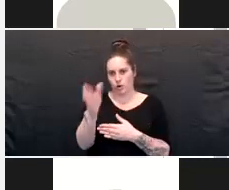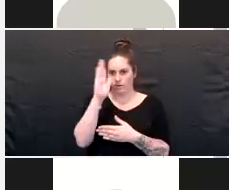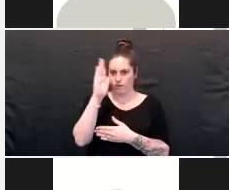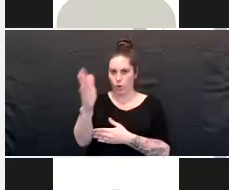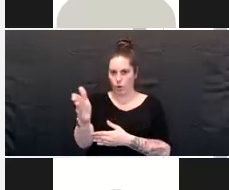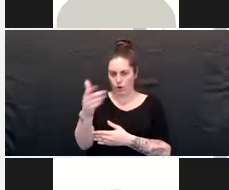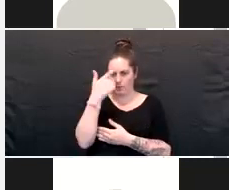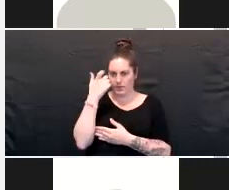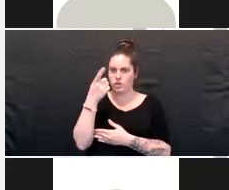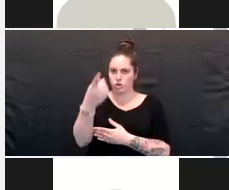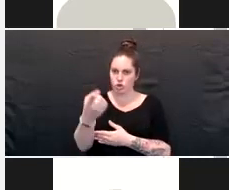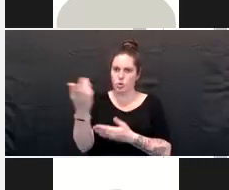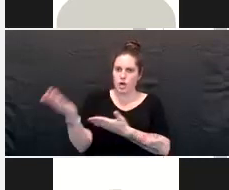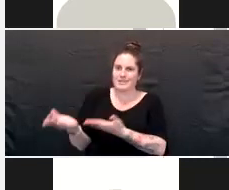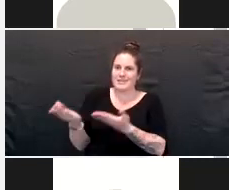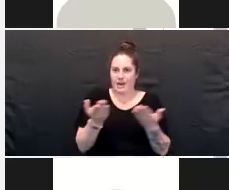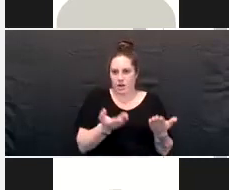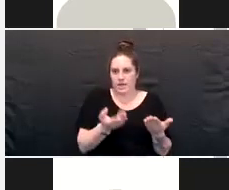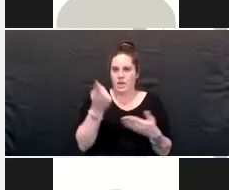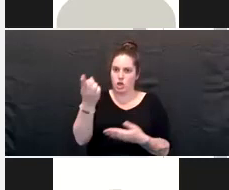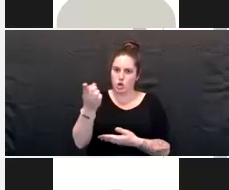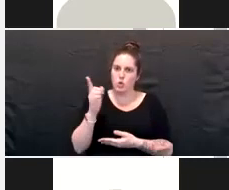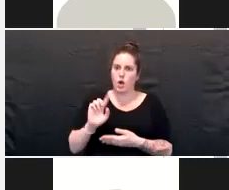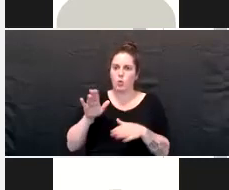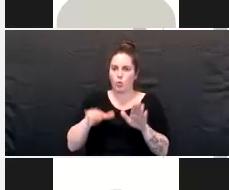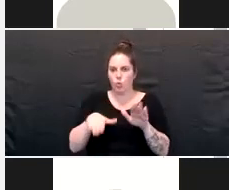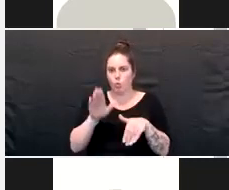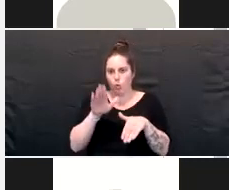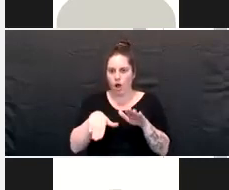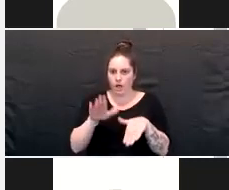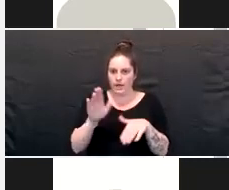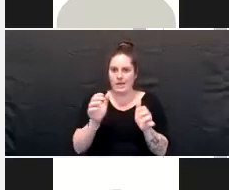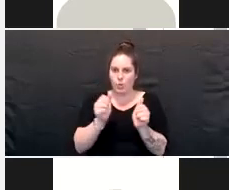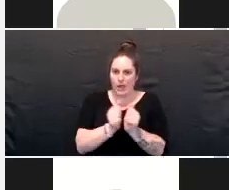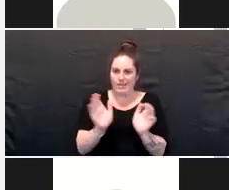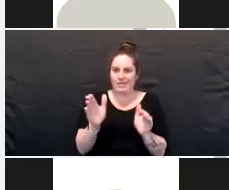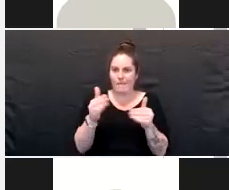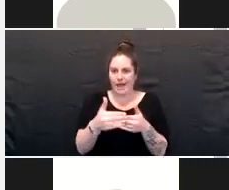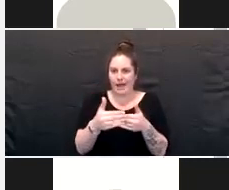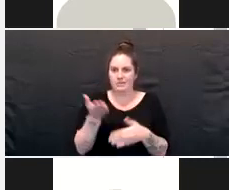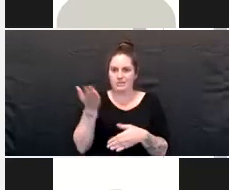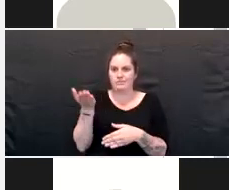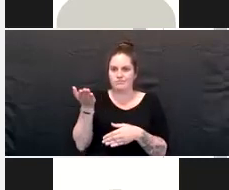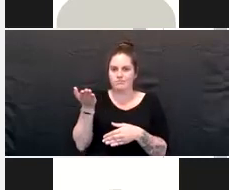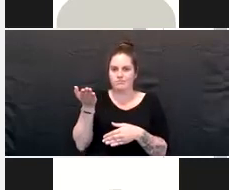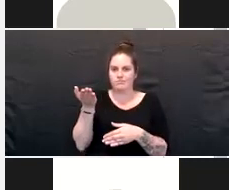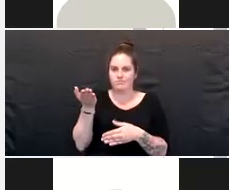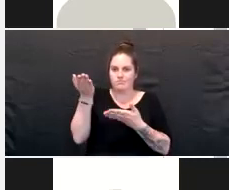You're supporting the weight, but walking forward. So the box is moving forward.